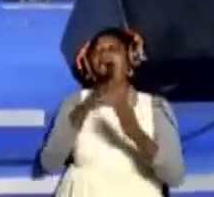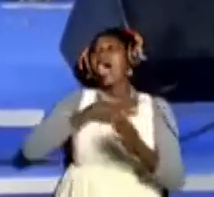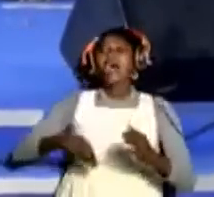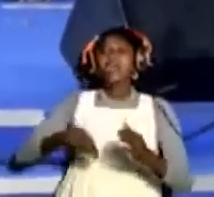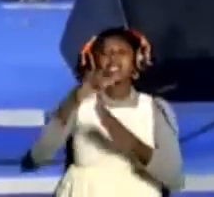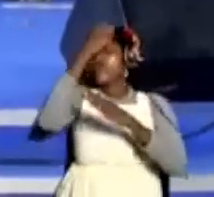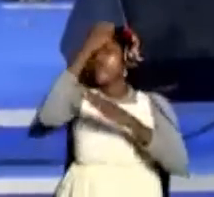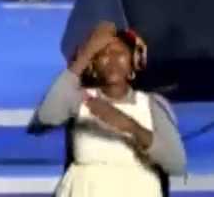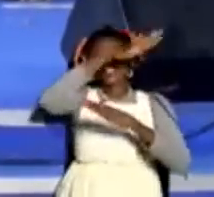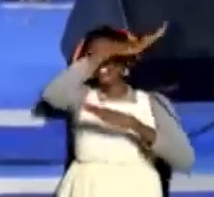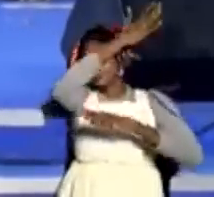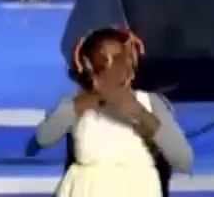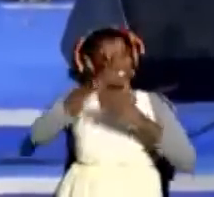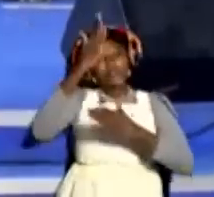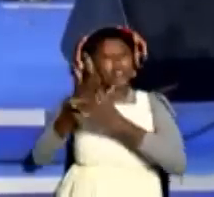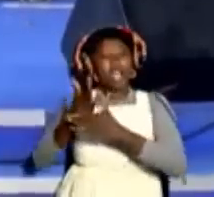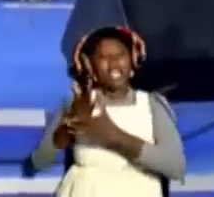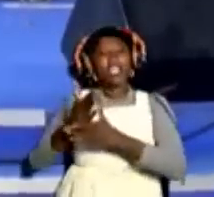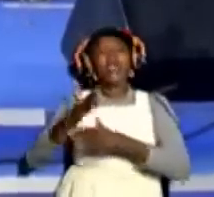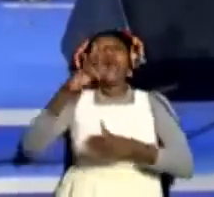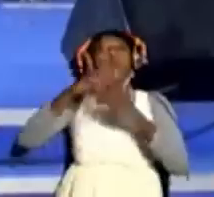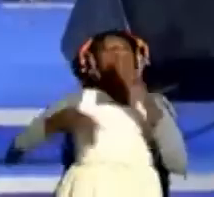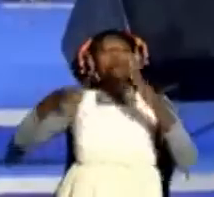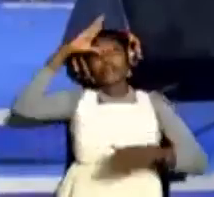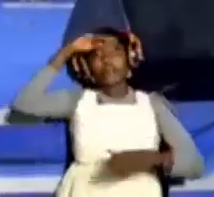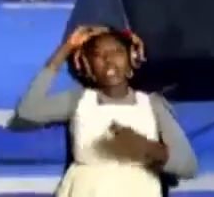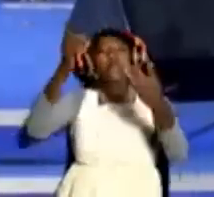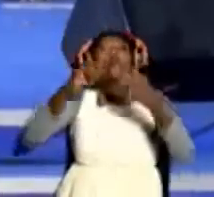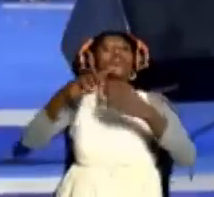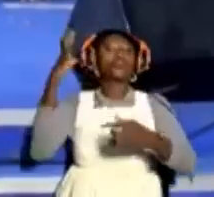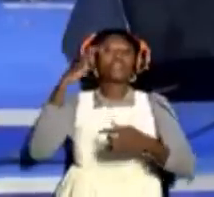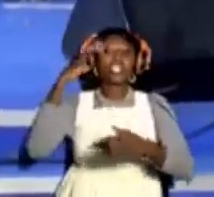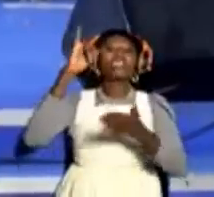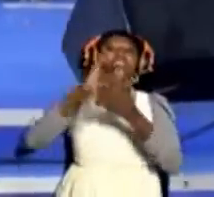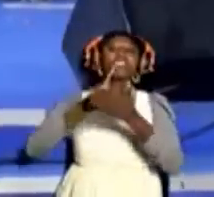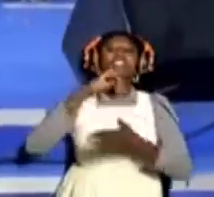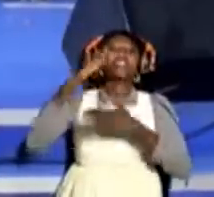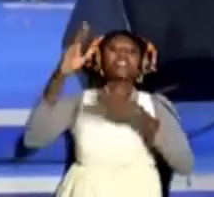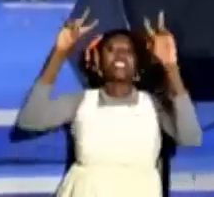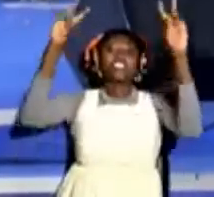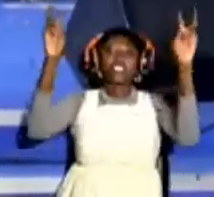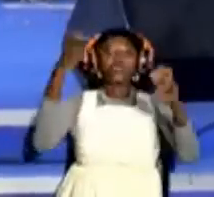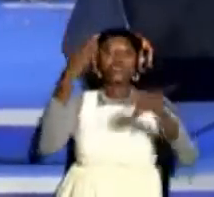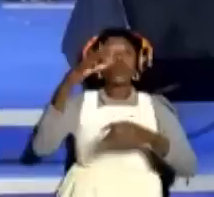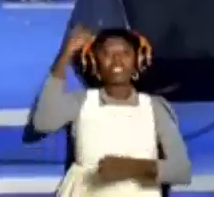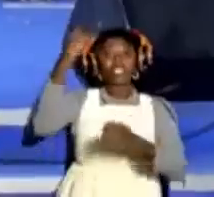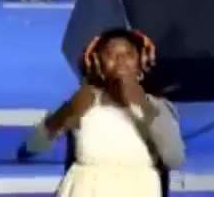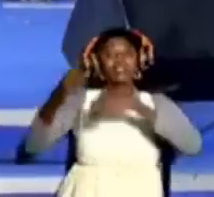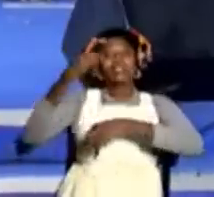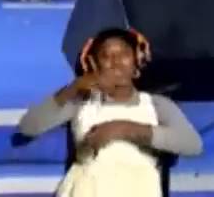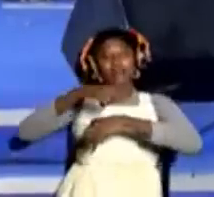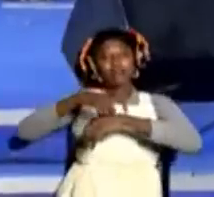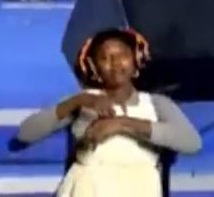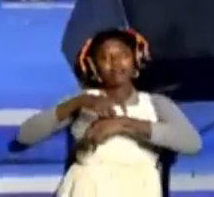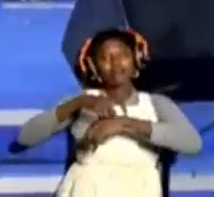will devise things that men want to hear. These are the issues of the end time.